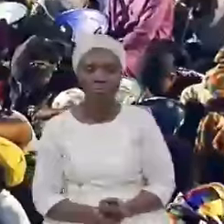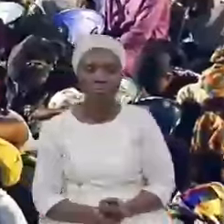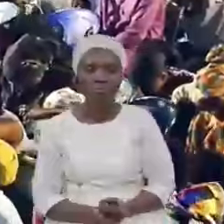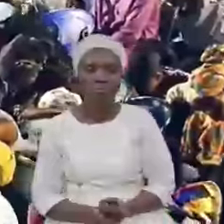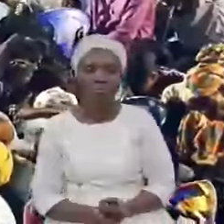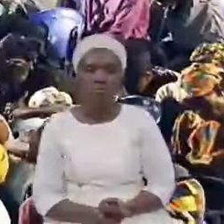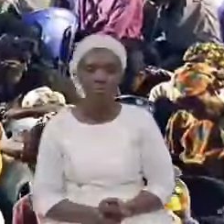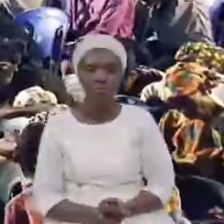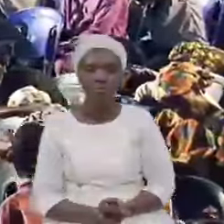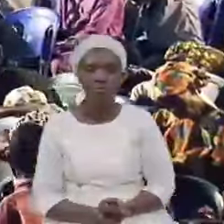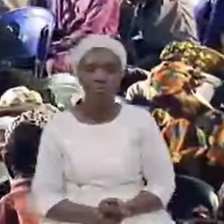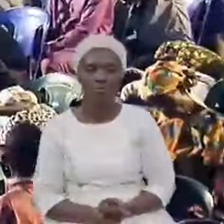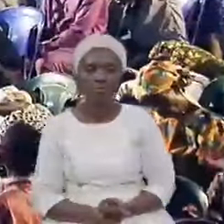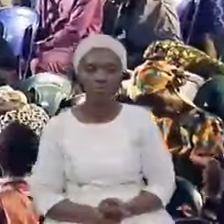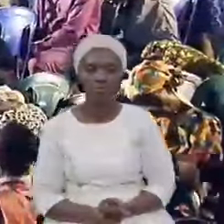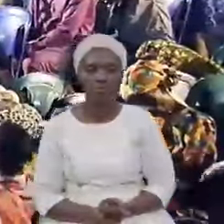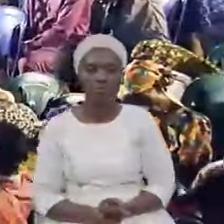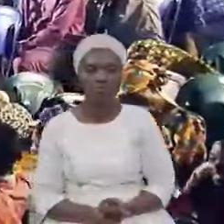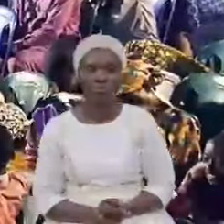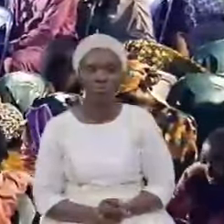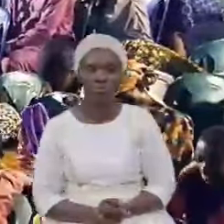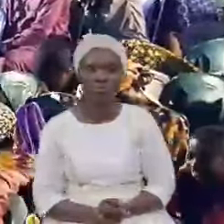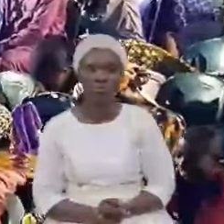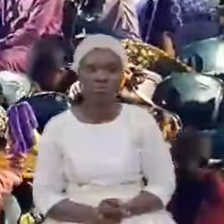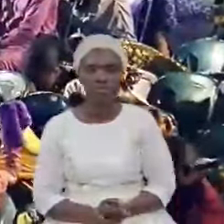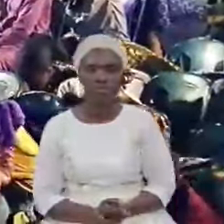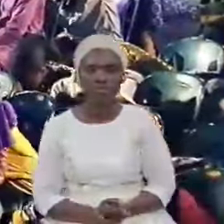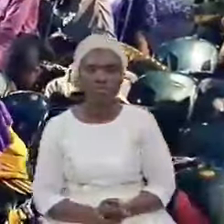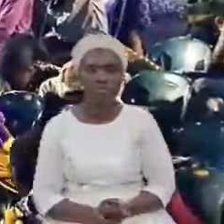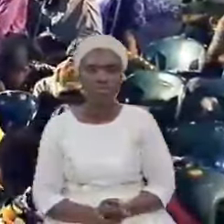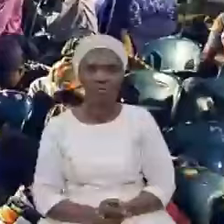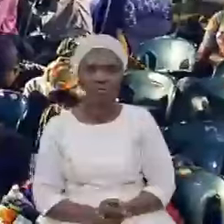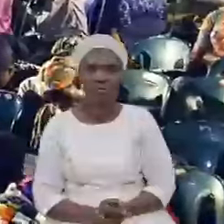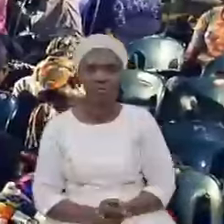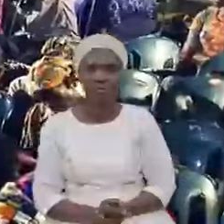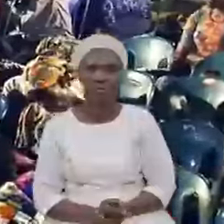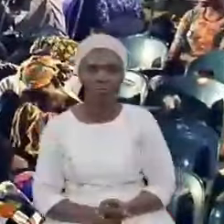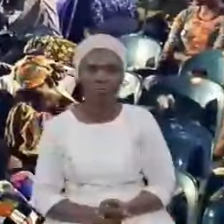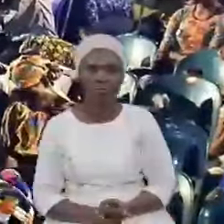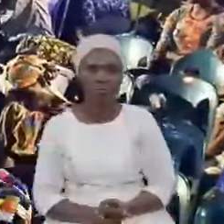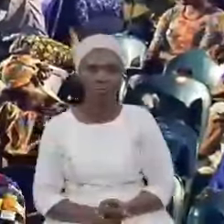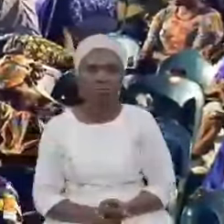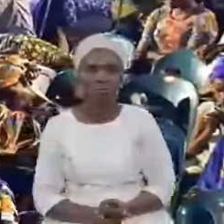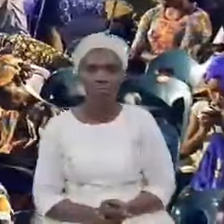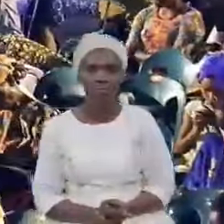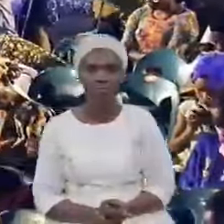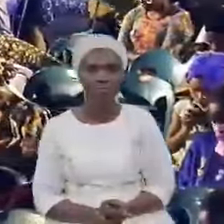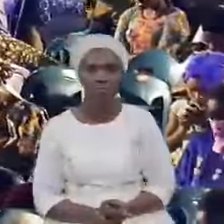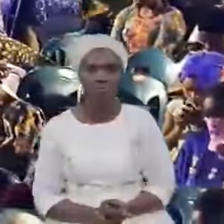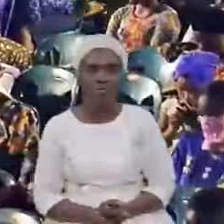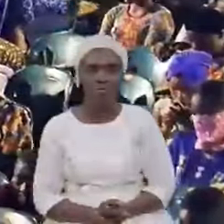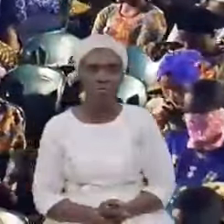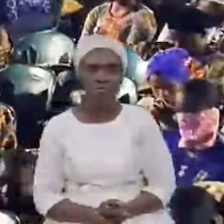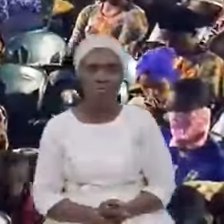Yes, those who are at the far back, come forward if you have finished taking down their names, and let's